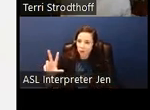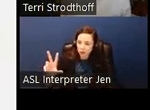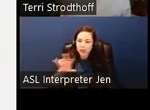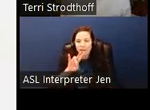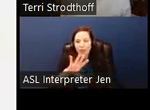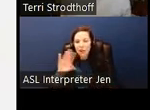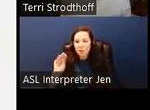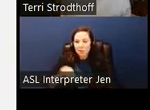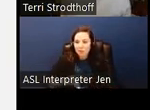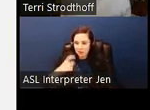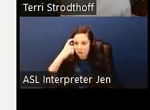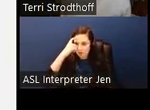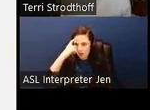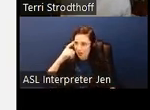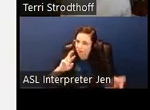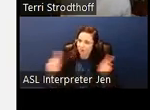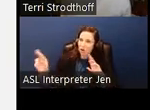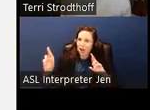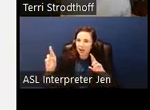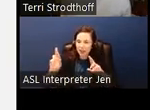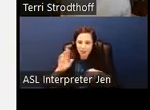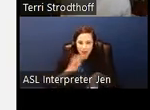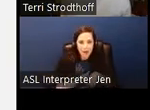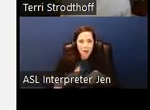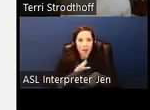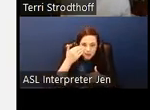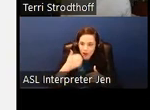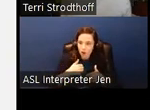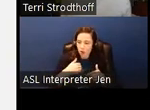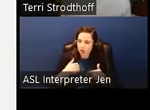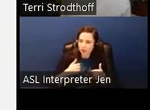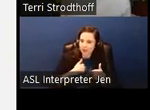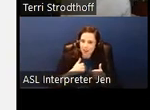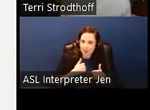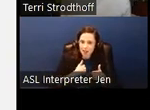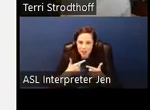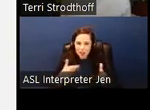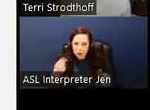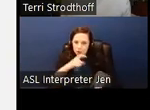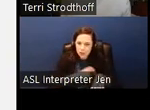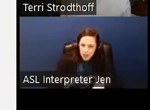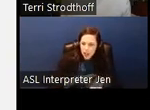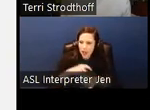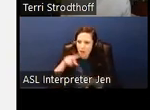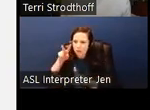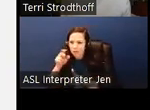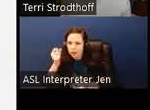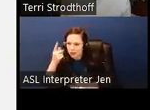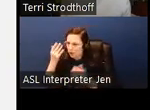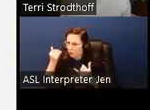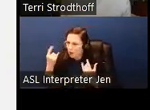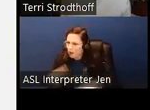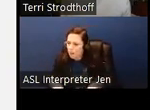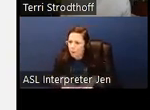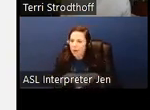75% of our brain is online. Self-awareness, language, time. Why did this happen? Problem solving. And we